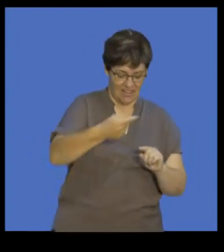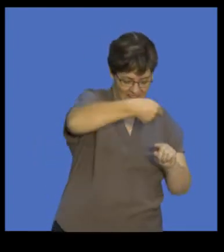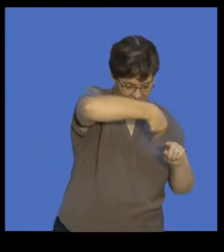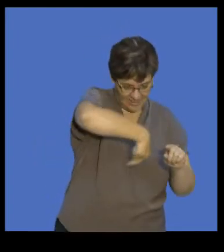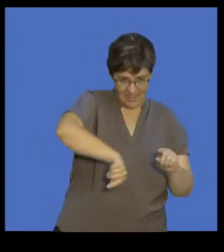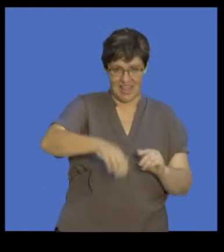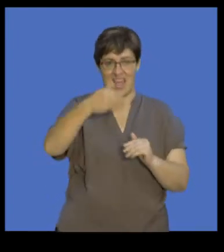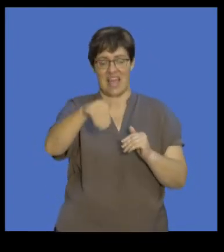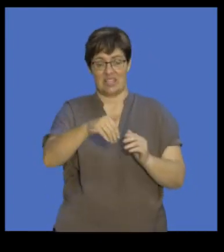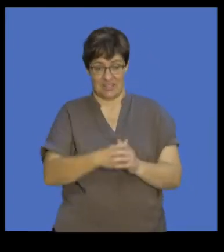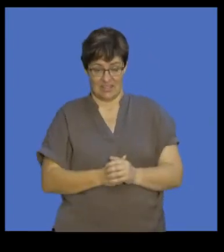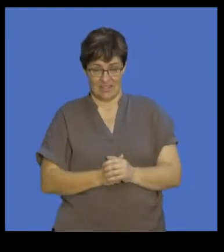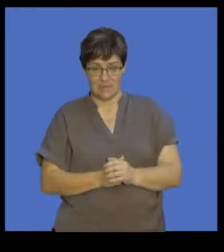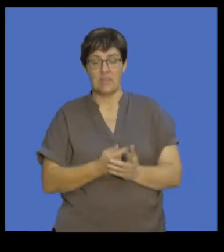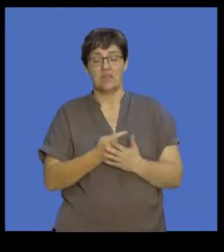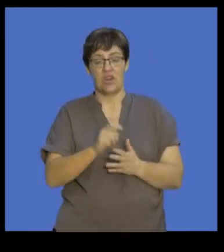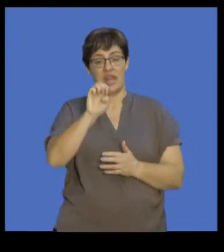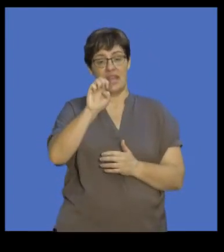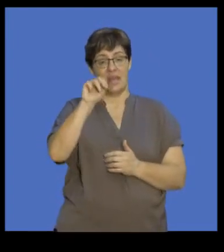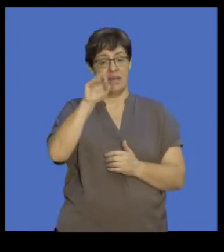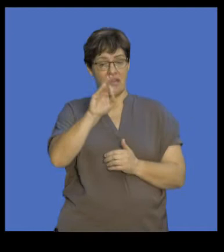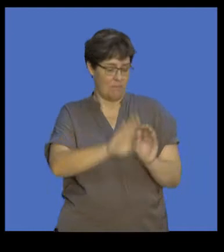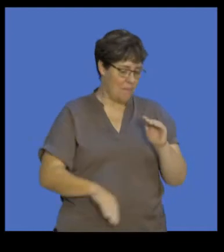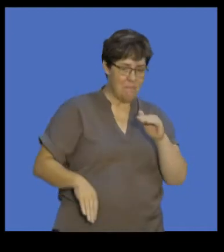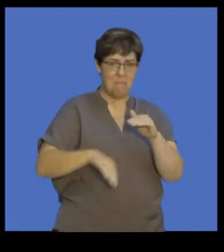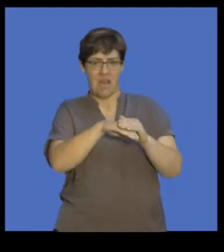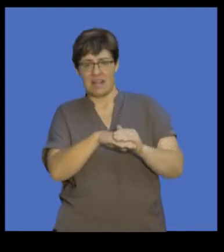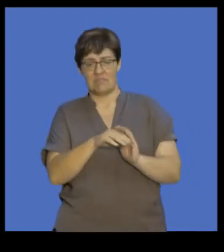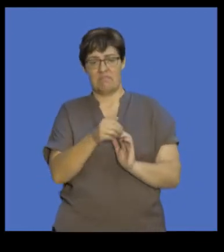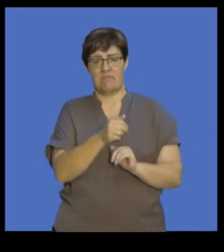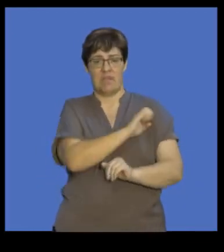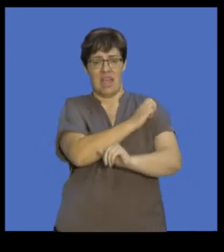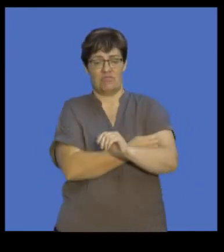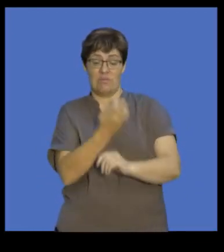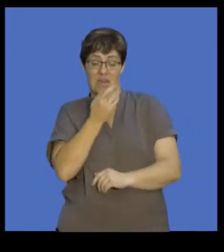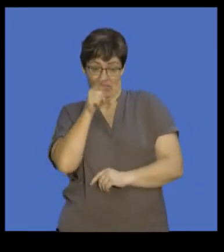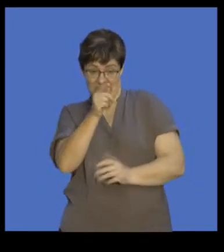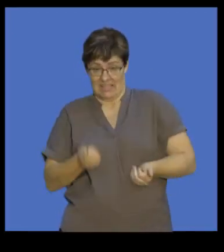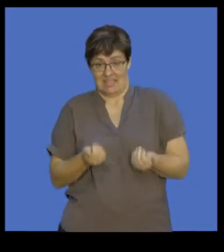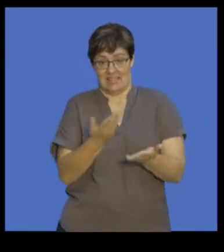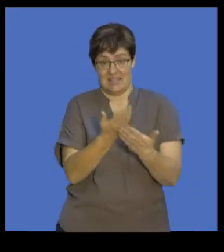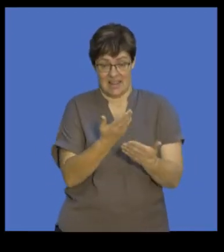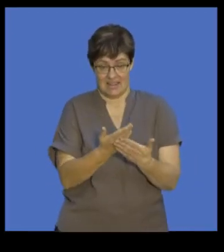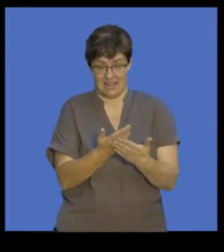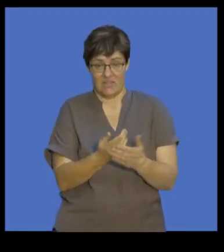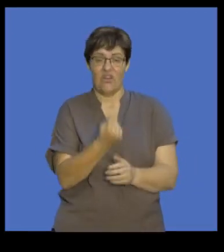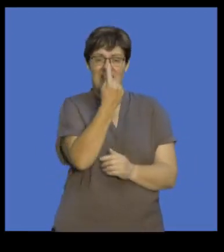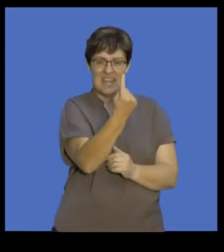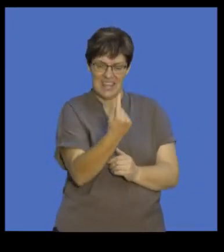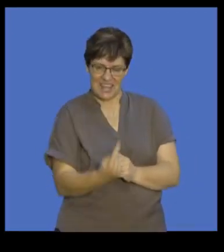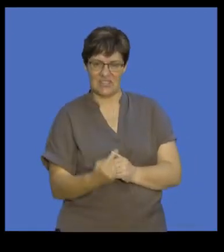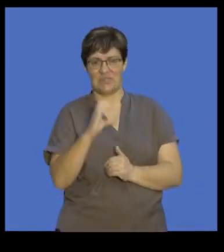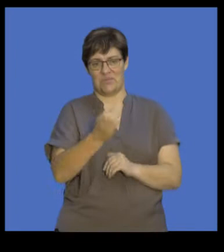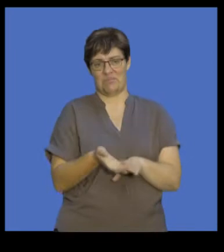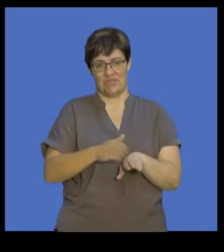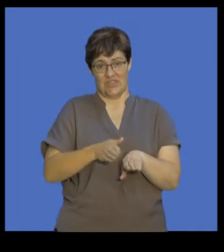circuit. We also know that EMF is actually the maximum energy that a battery can supply, for every coulomb of